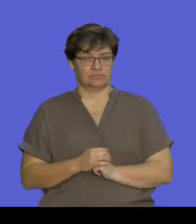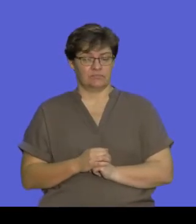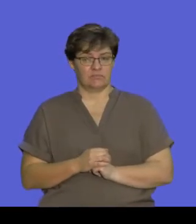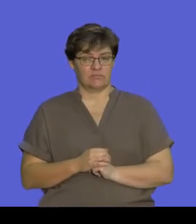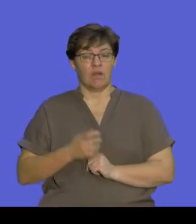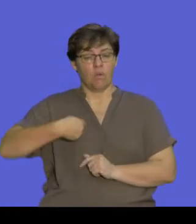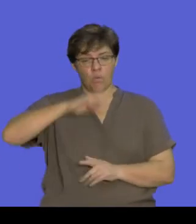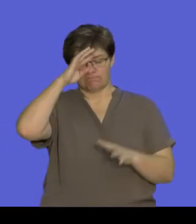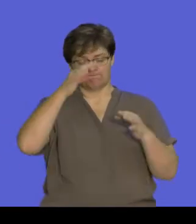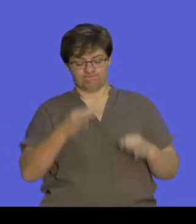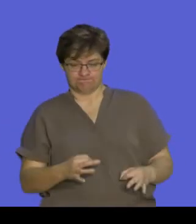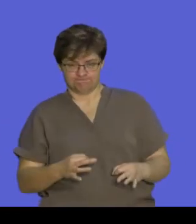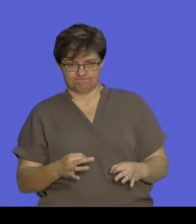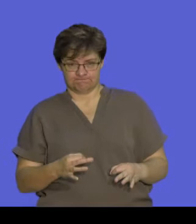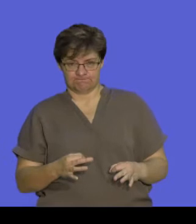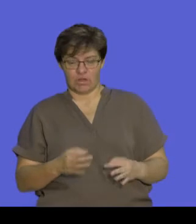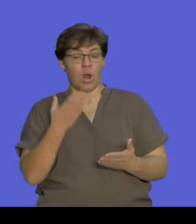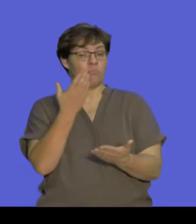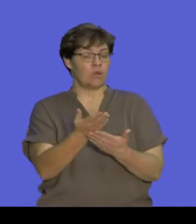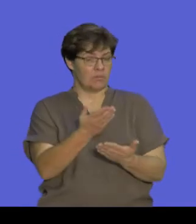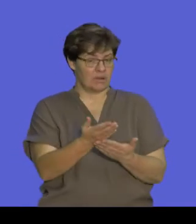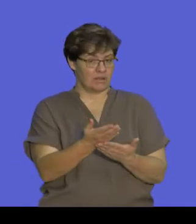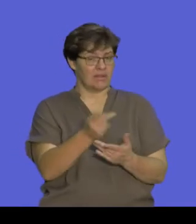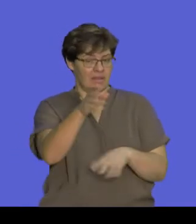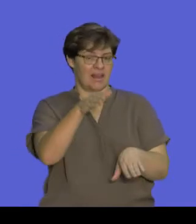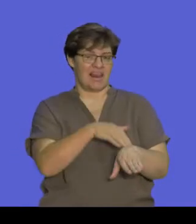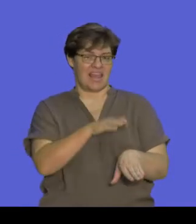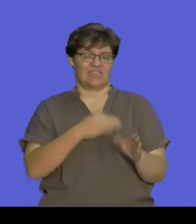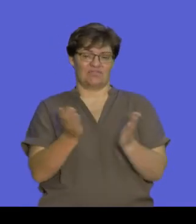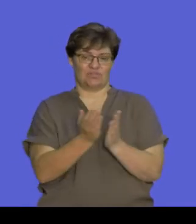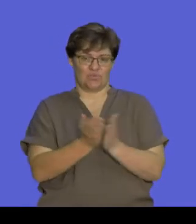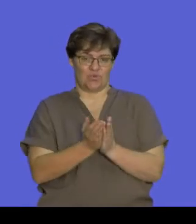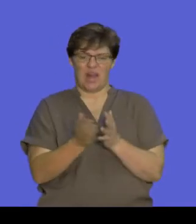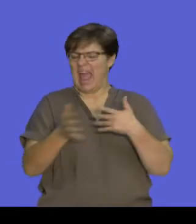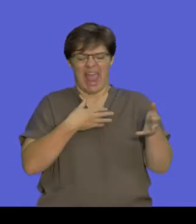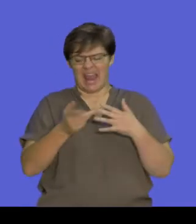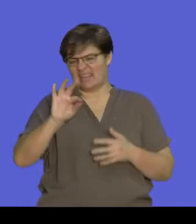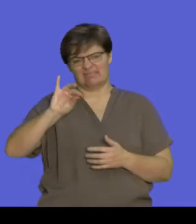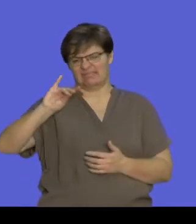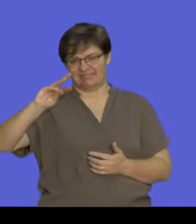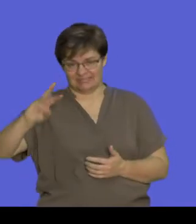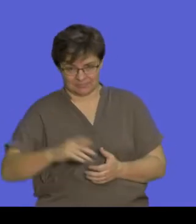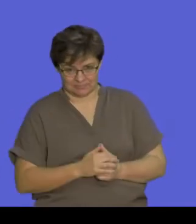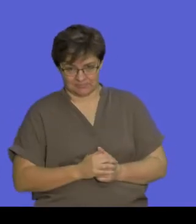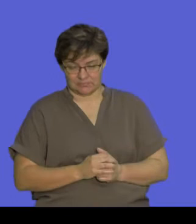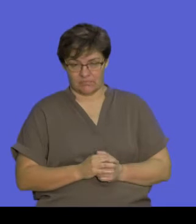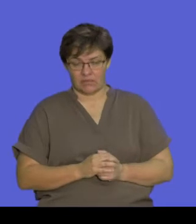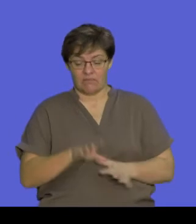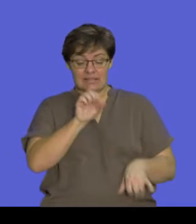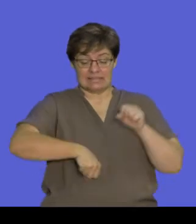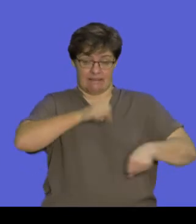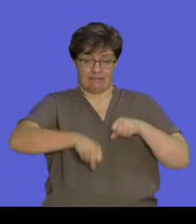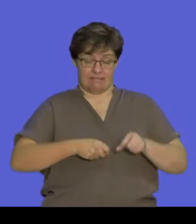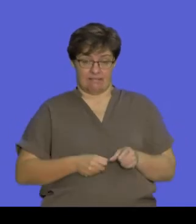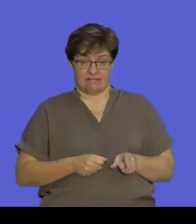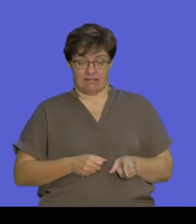determine when the probability that he is late for school on any day. So if he cycles,